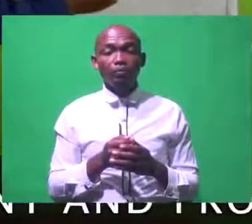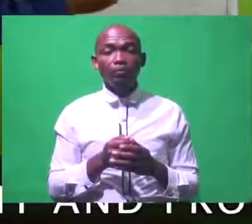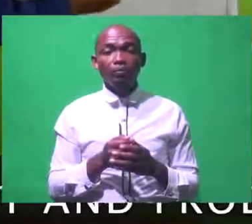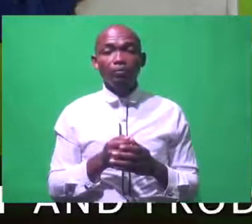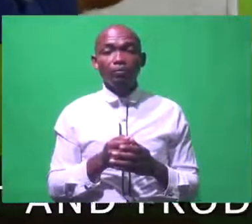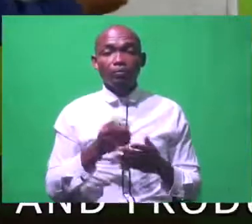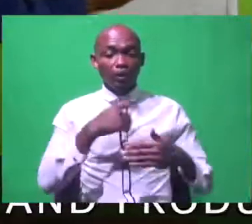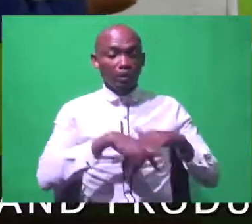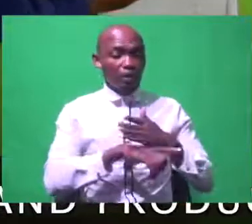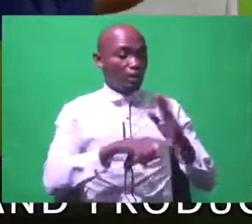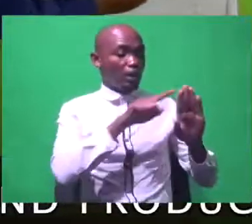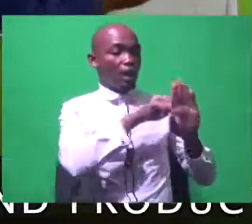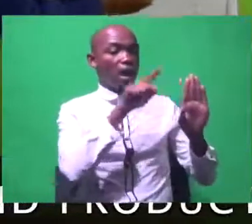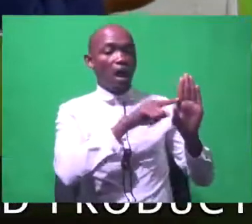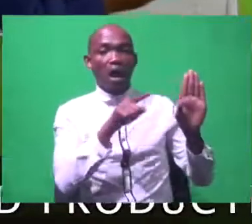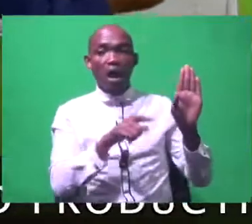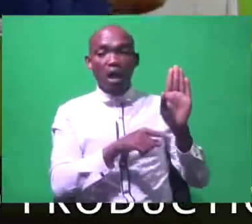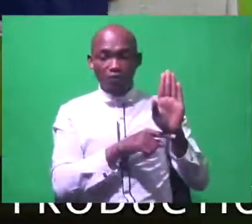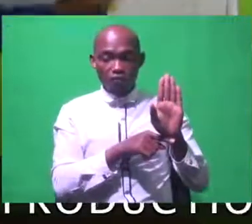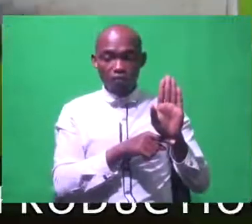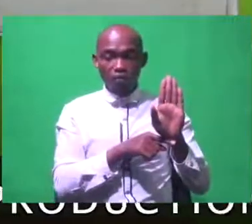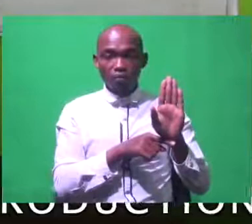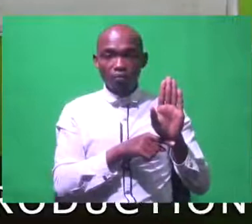in Africa were